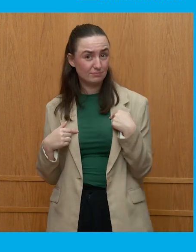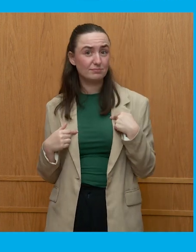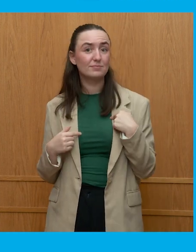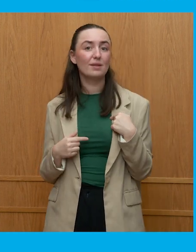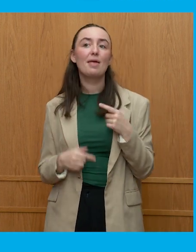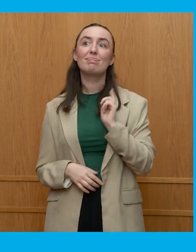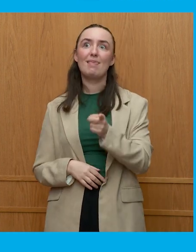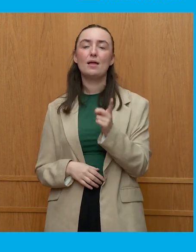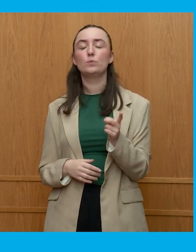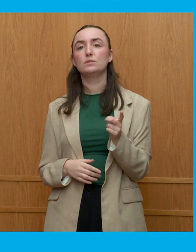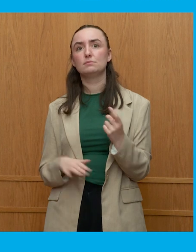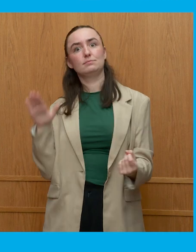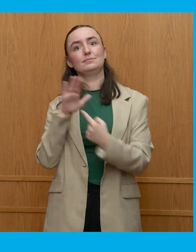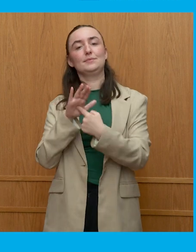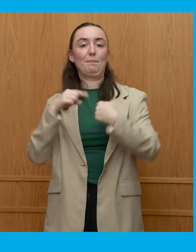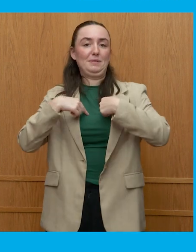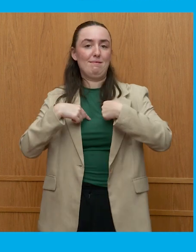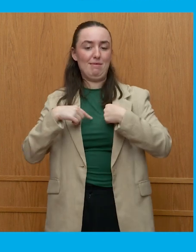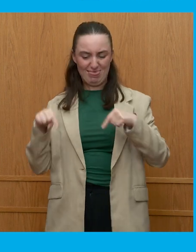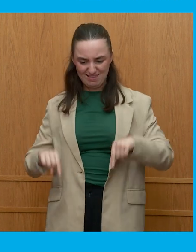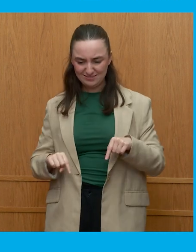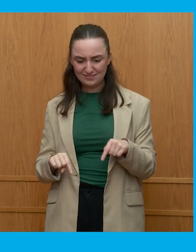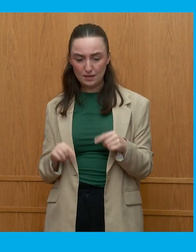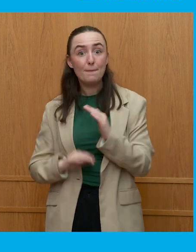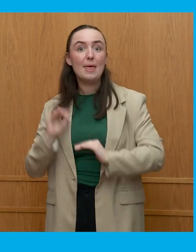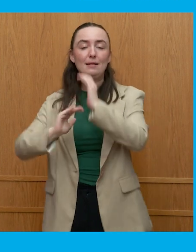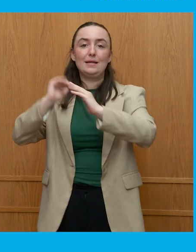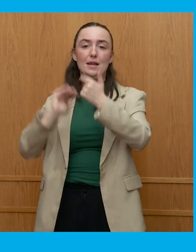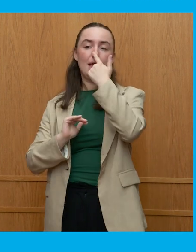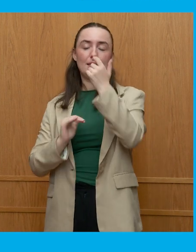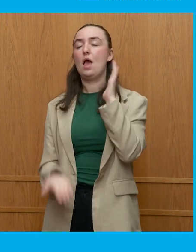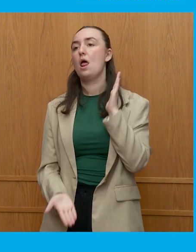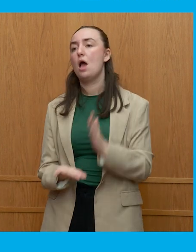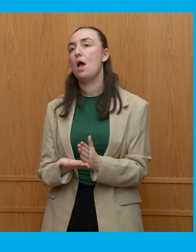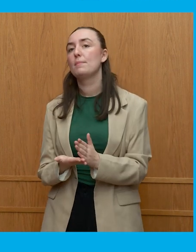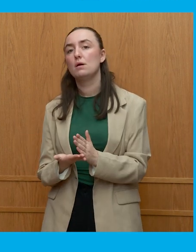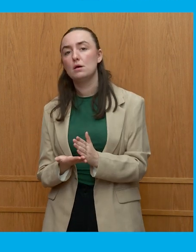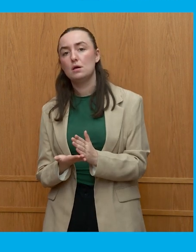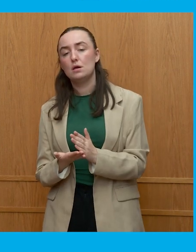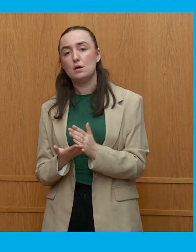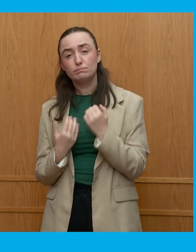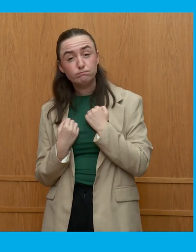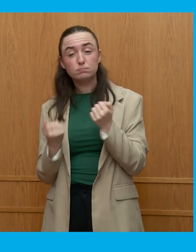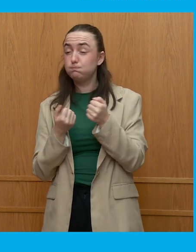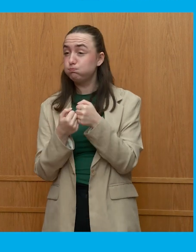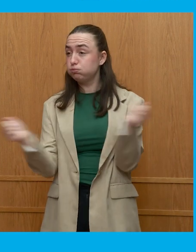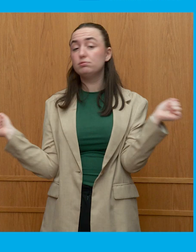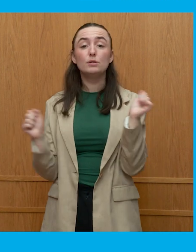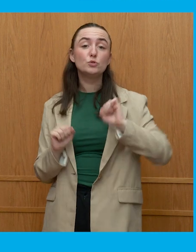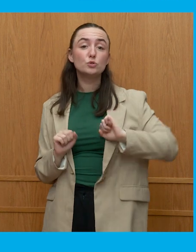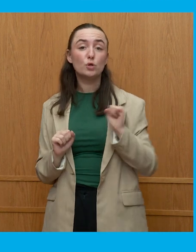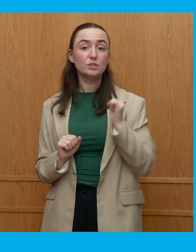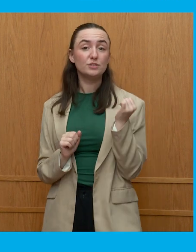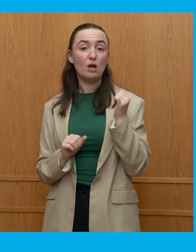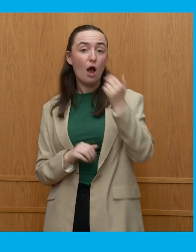That for me was what it was about. You know, this place can be a reawakening of both Scottish culture and Scottish arts and Scottish